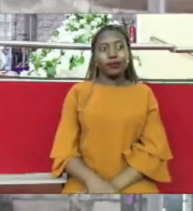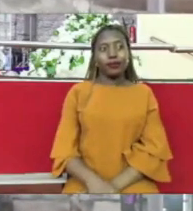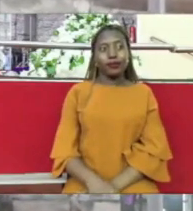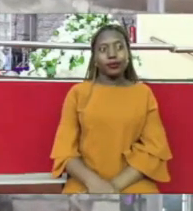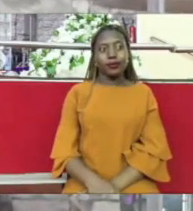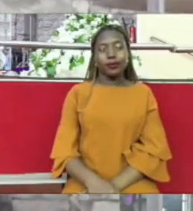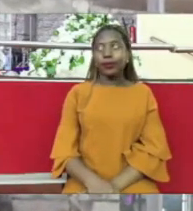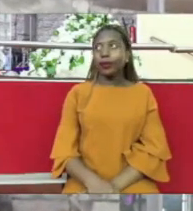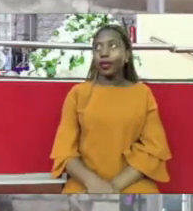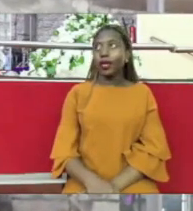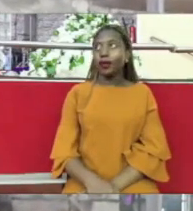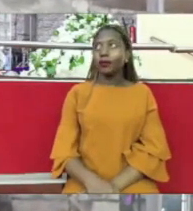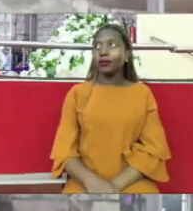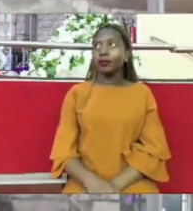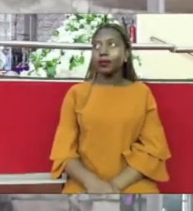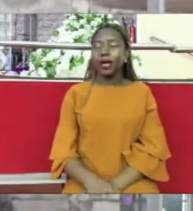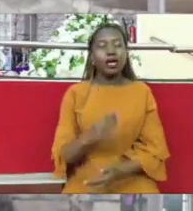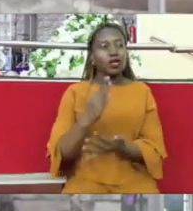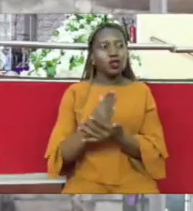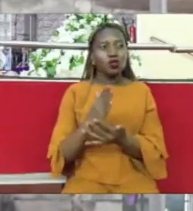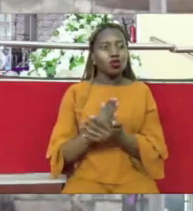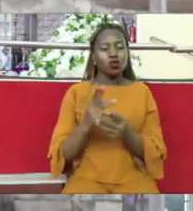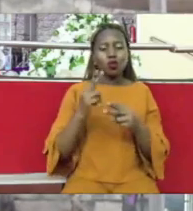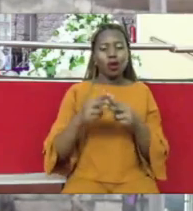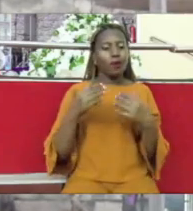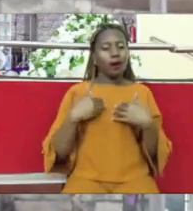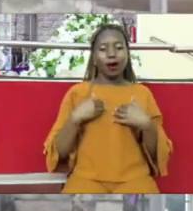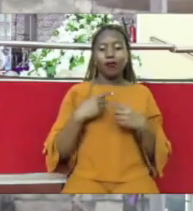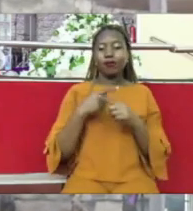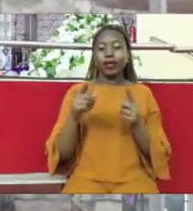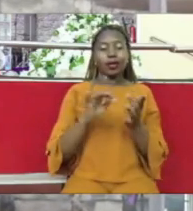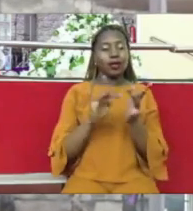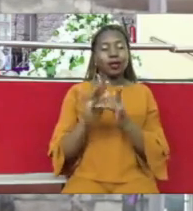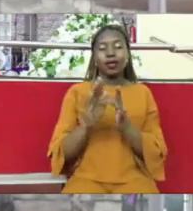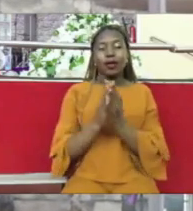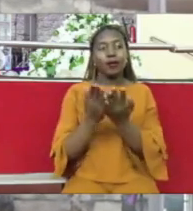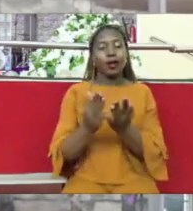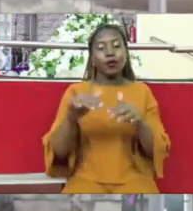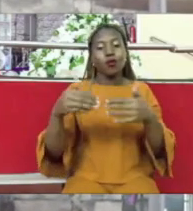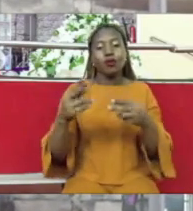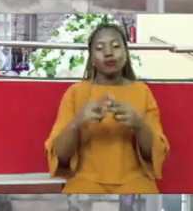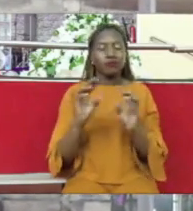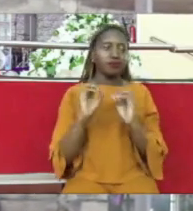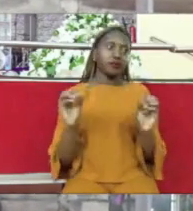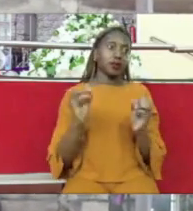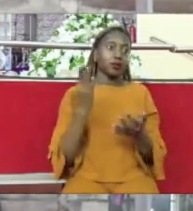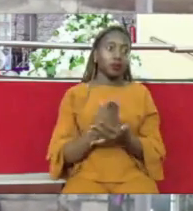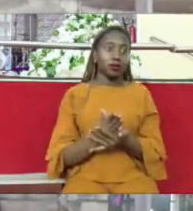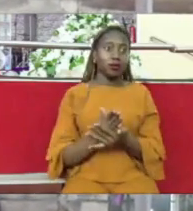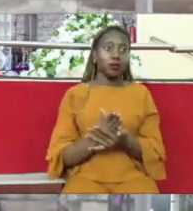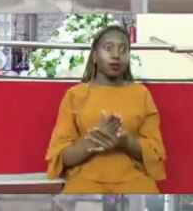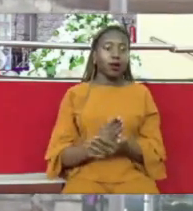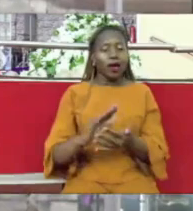ni Msamaria. Didn't she have a name? Kwani hakuwa na jina? Praise the name of the Lord. Jina la Bwana lisifiwe. And there are times when in the village or in